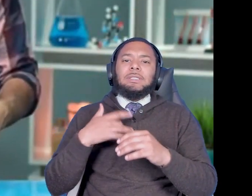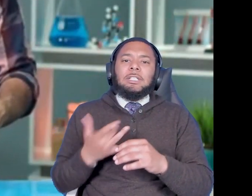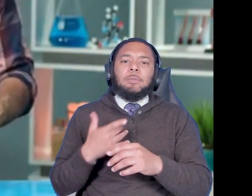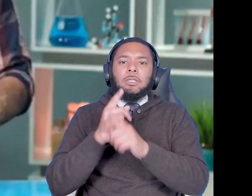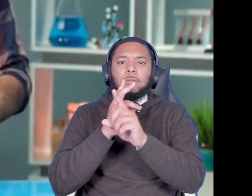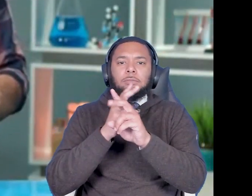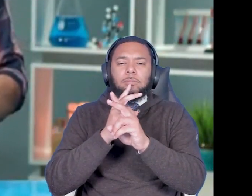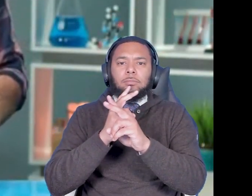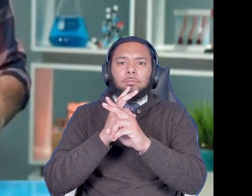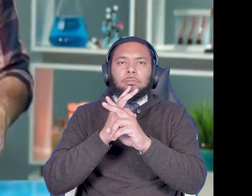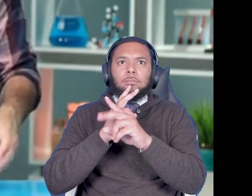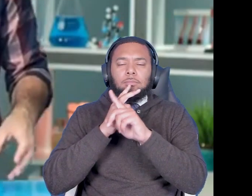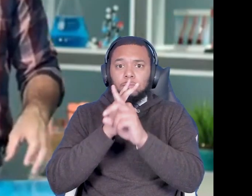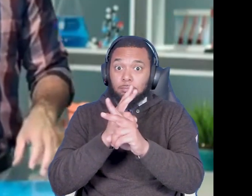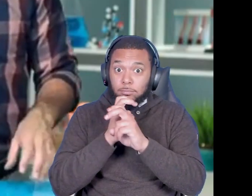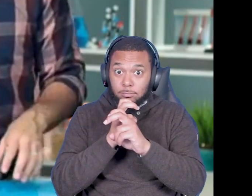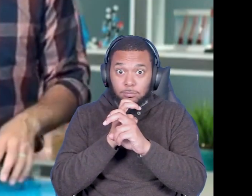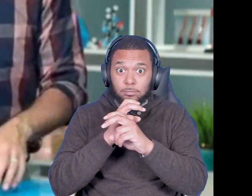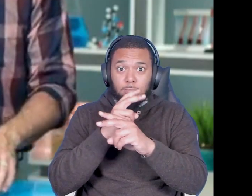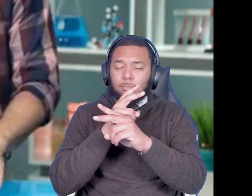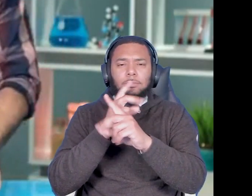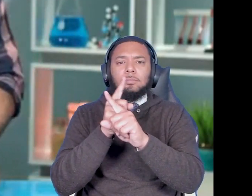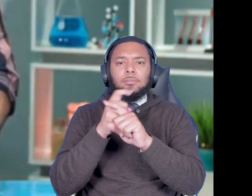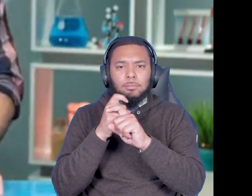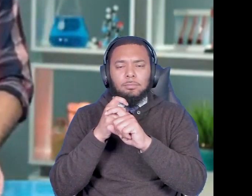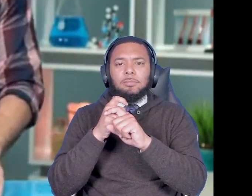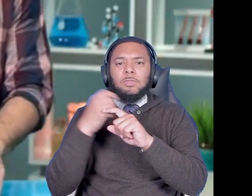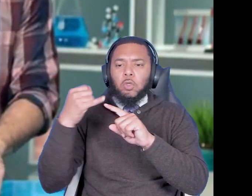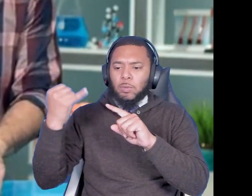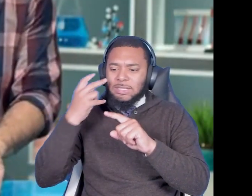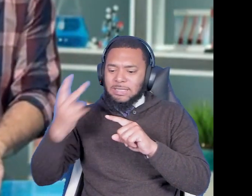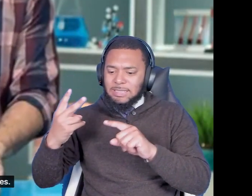it's really easy to access and really easy to transcribe.